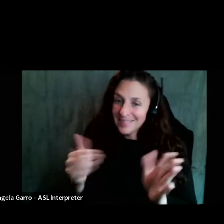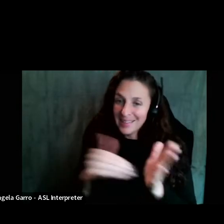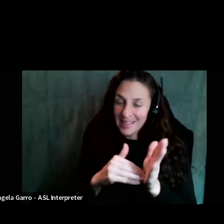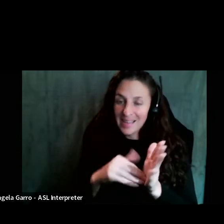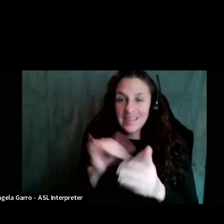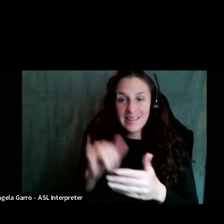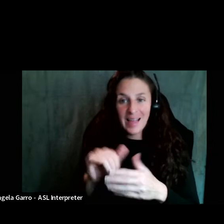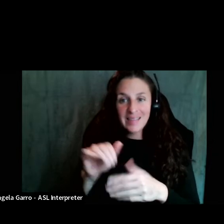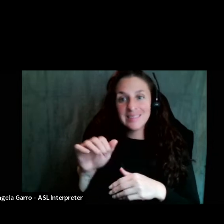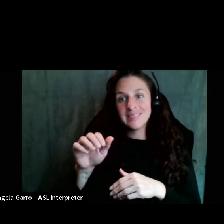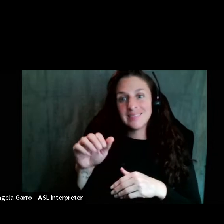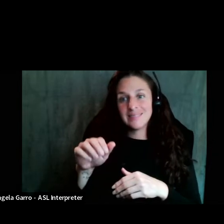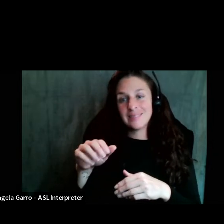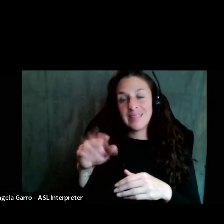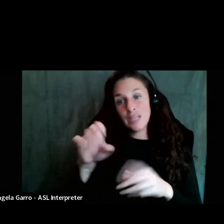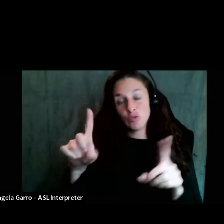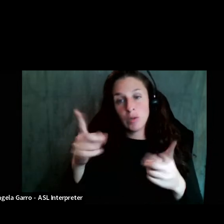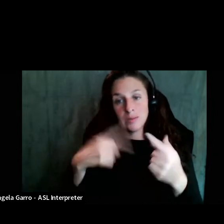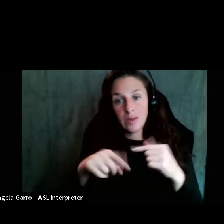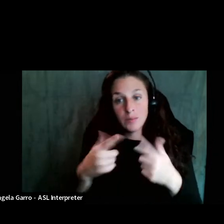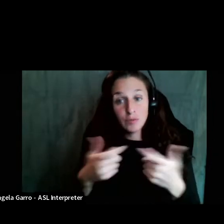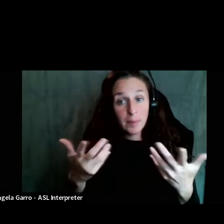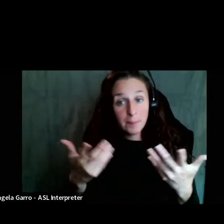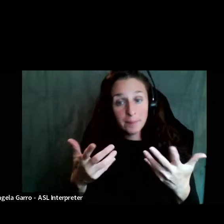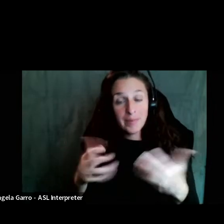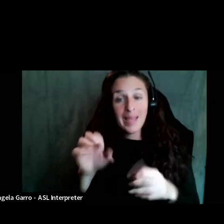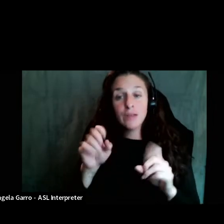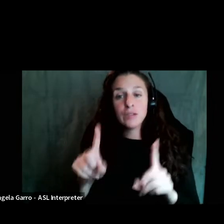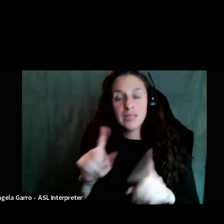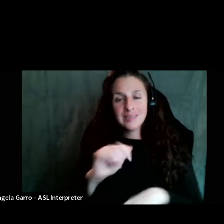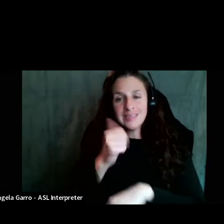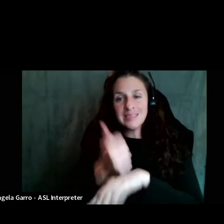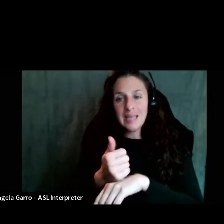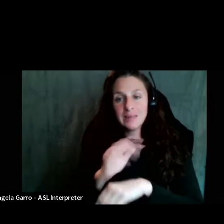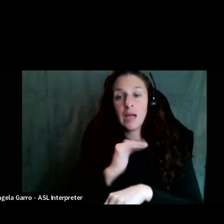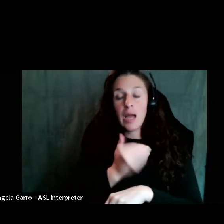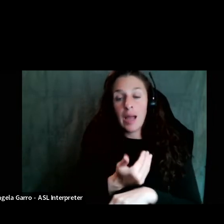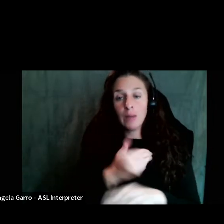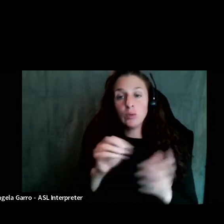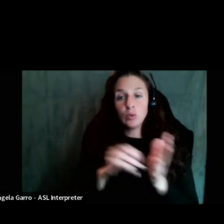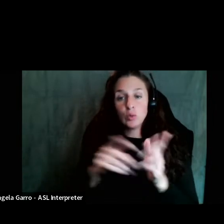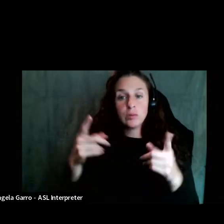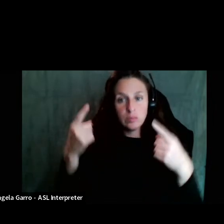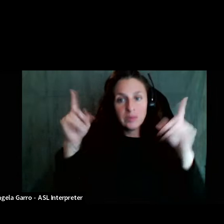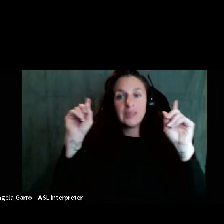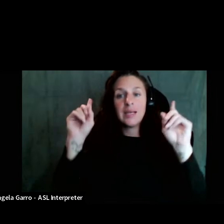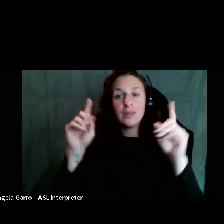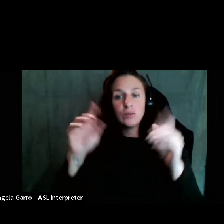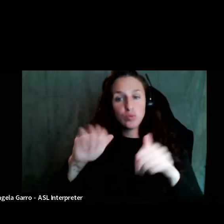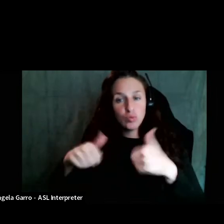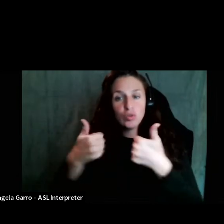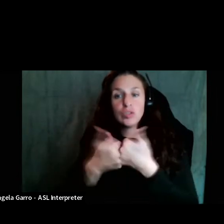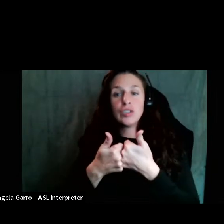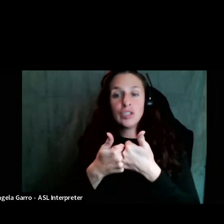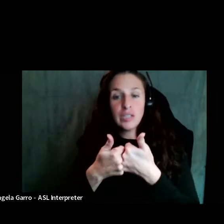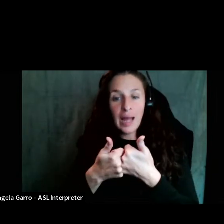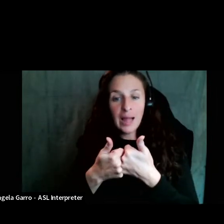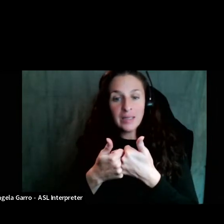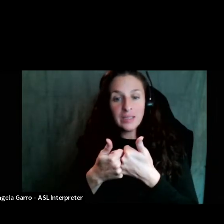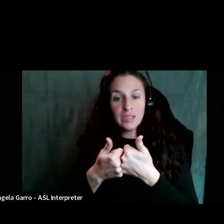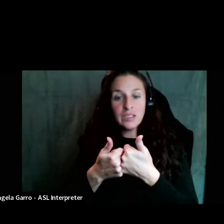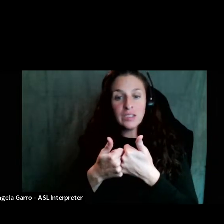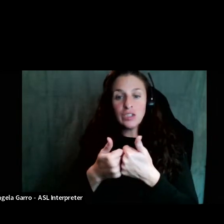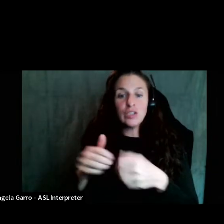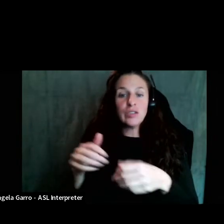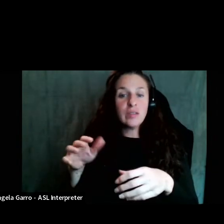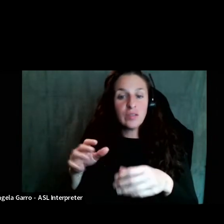in. Education is what sets our students up for success, to challenge false information and to be